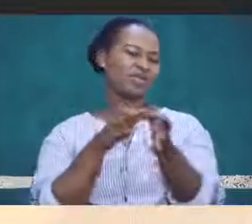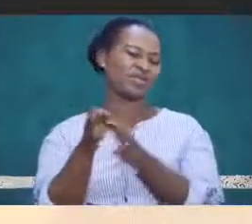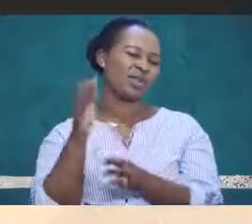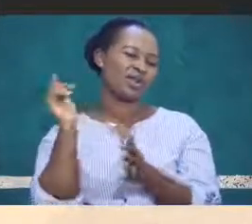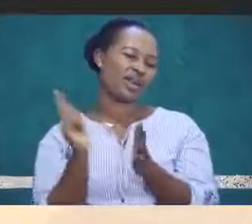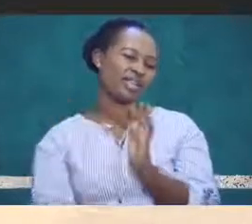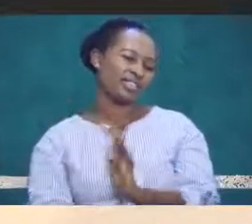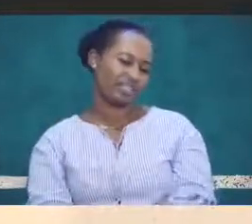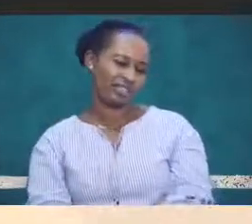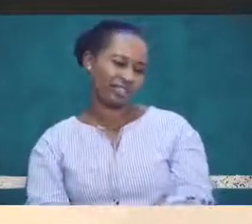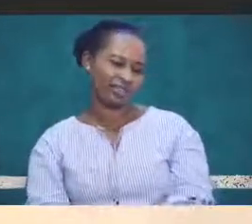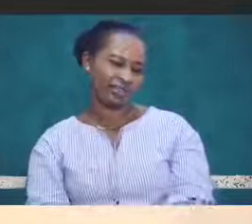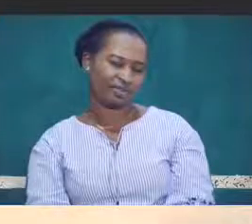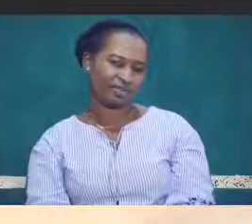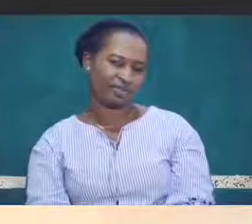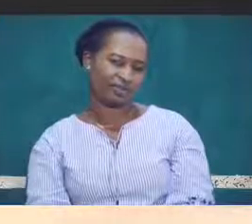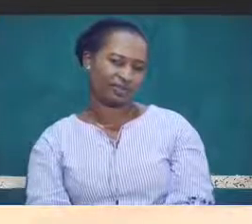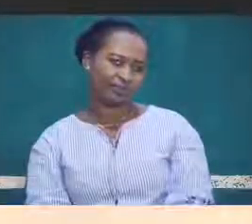statement mean?